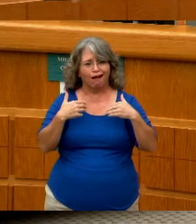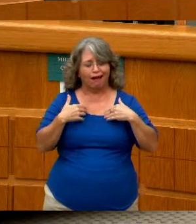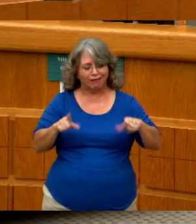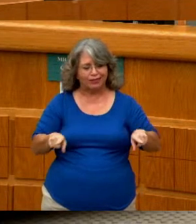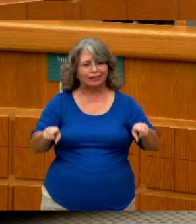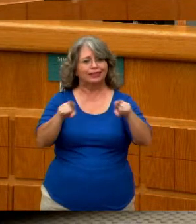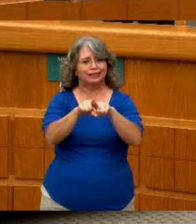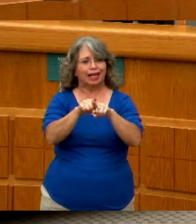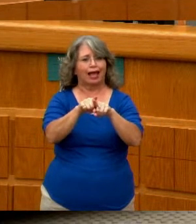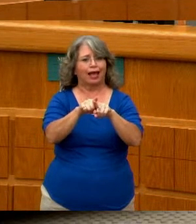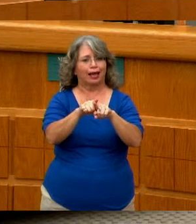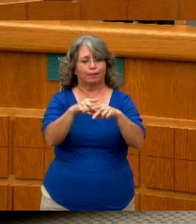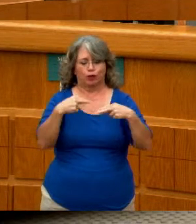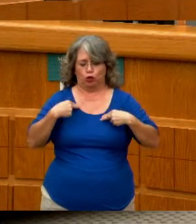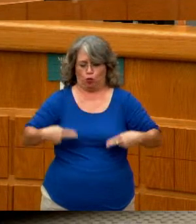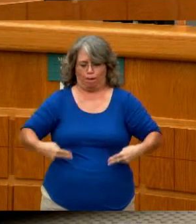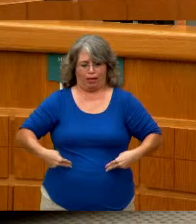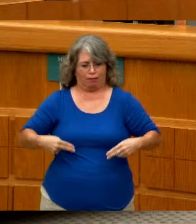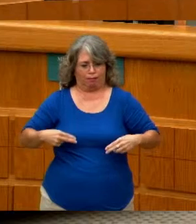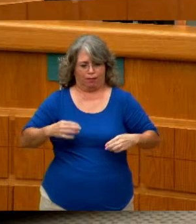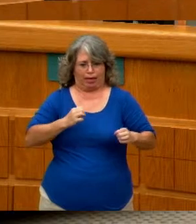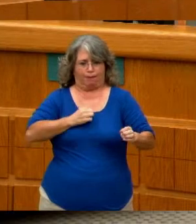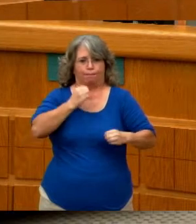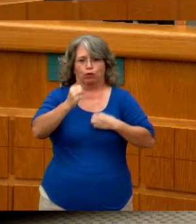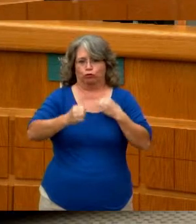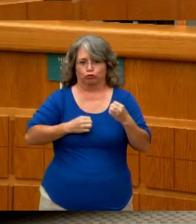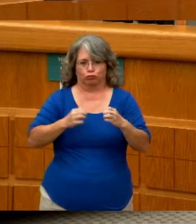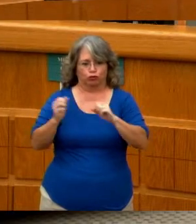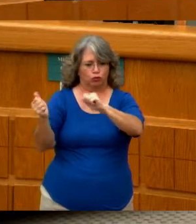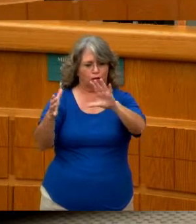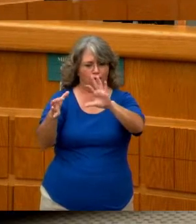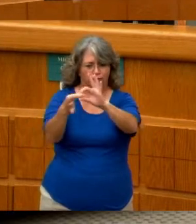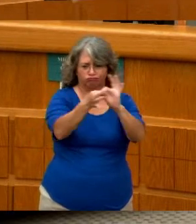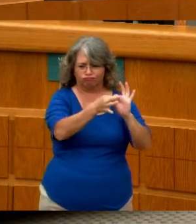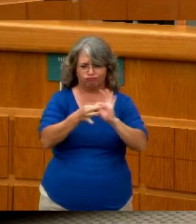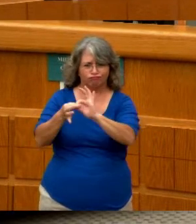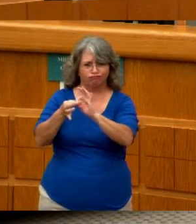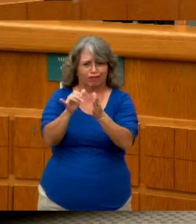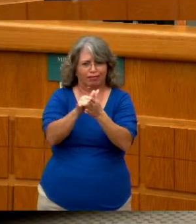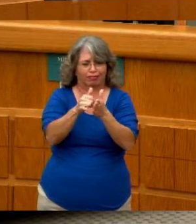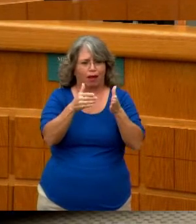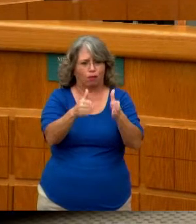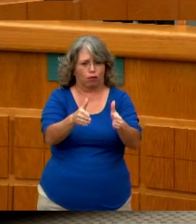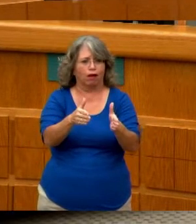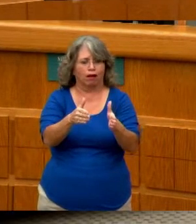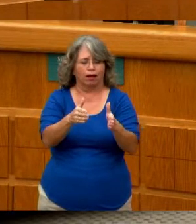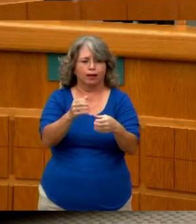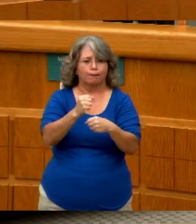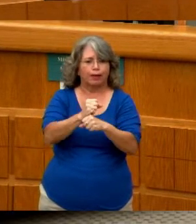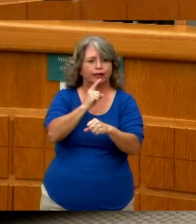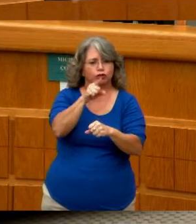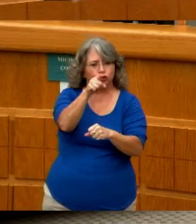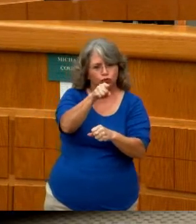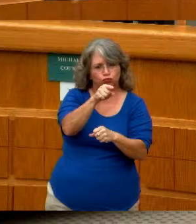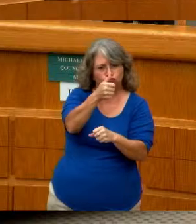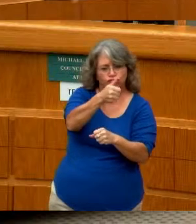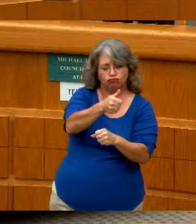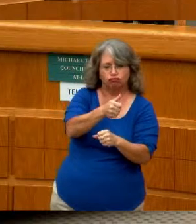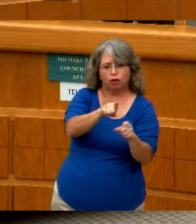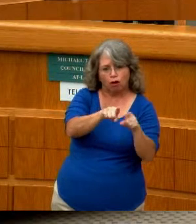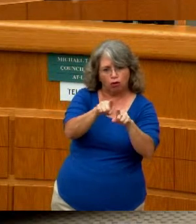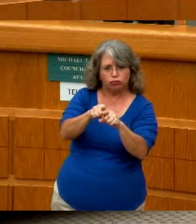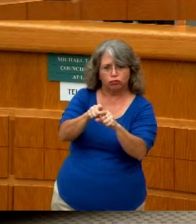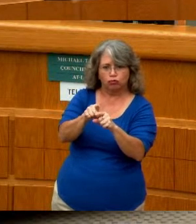We all have the same human emotions. And so we're all connected, and we need to make sure that we